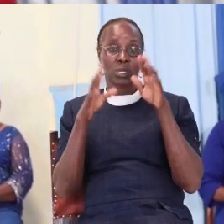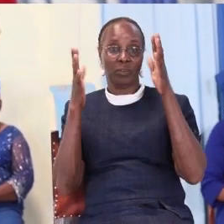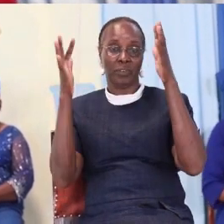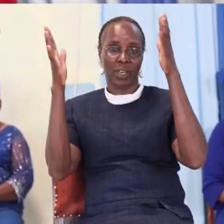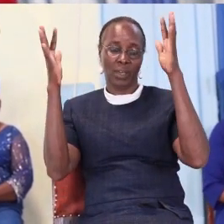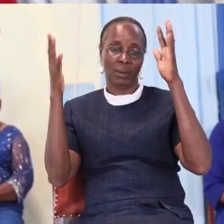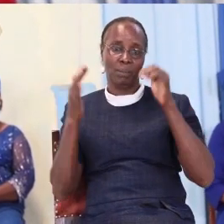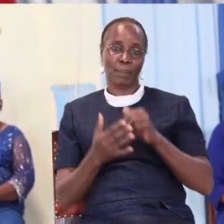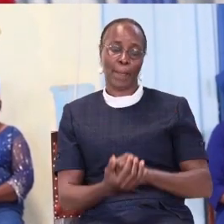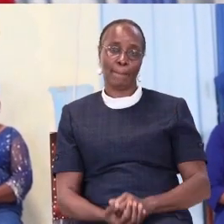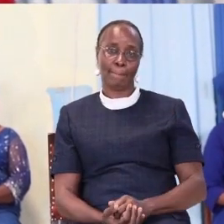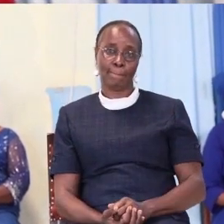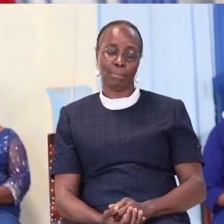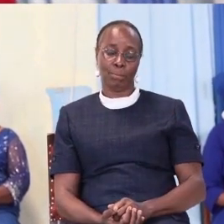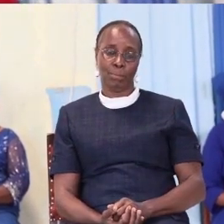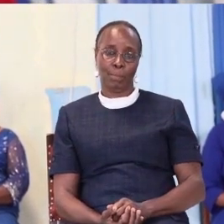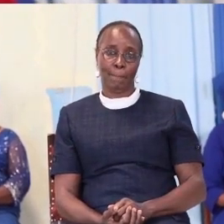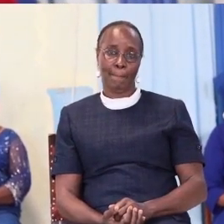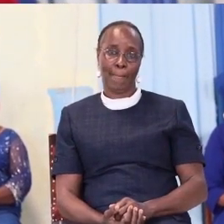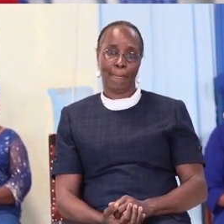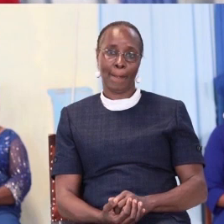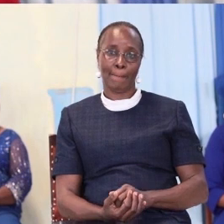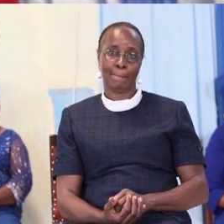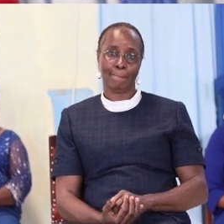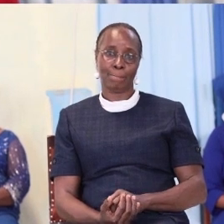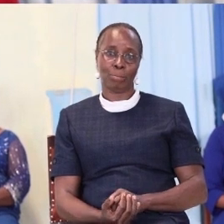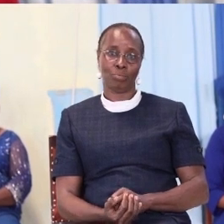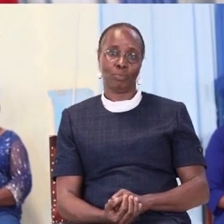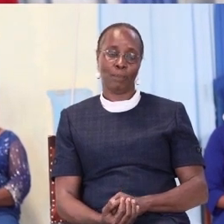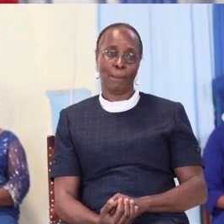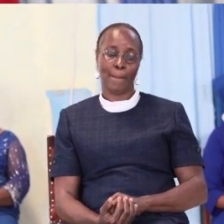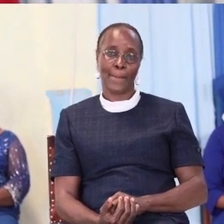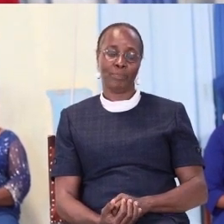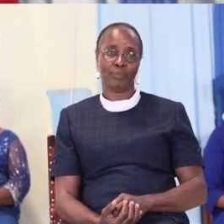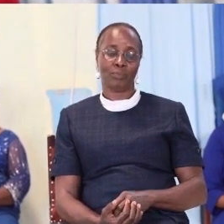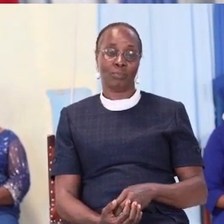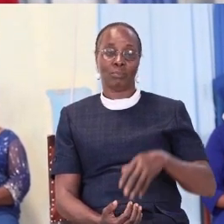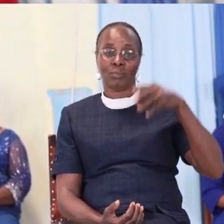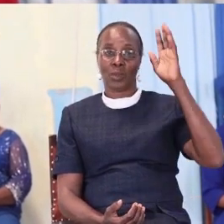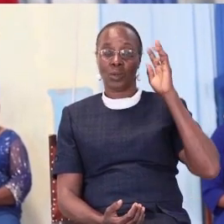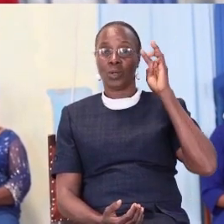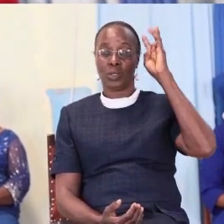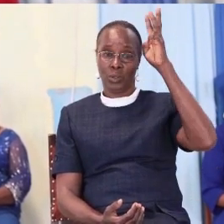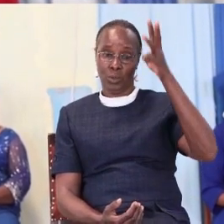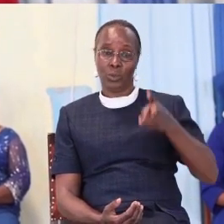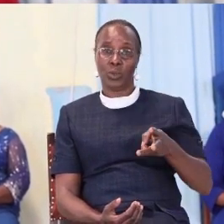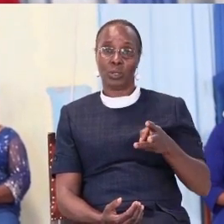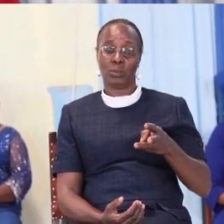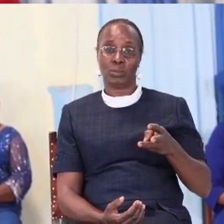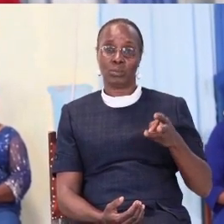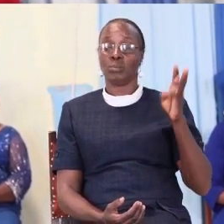them as you advance, so that you will drive them out and destroy them